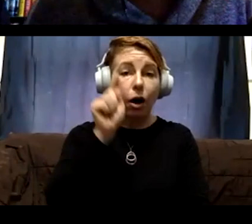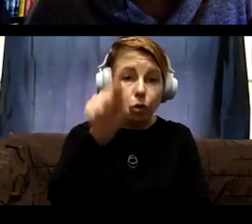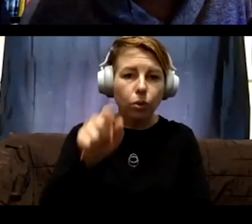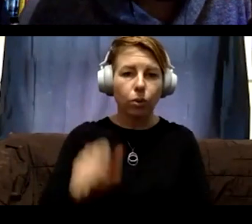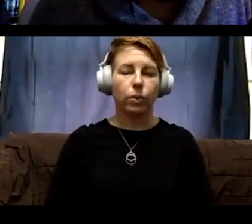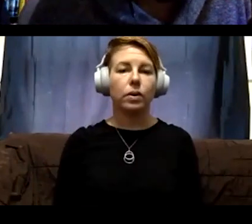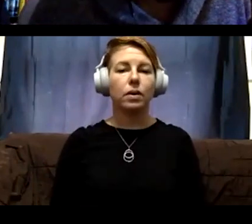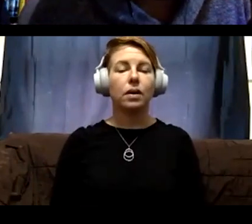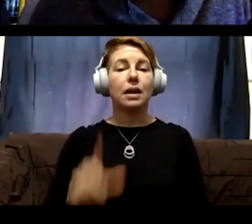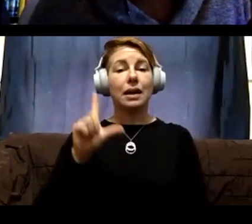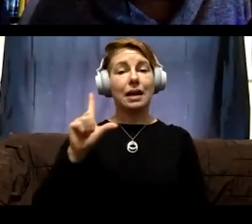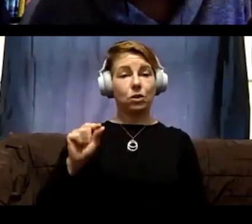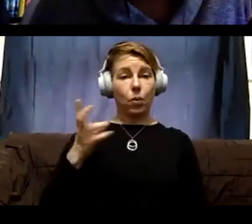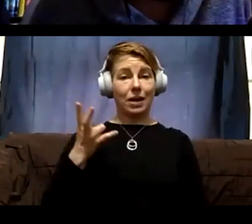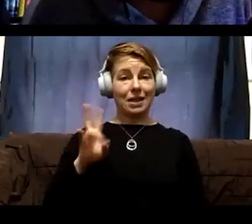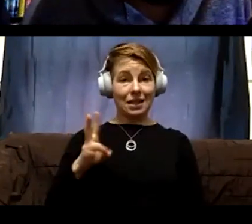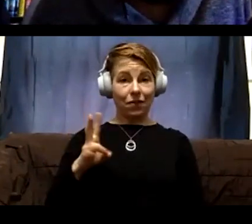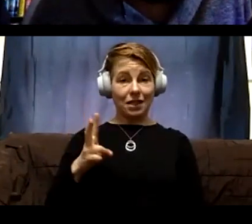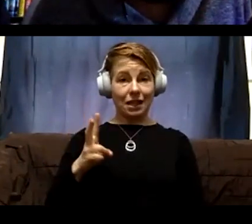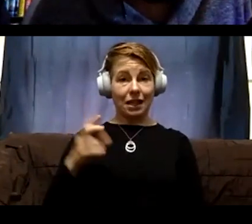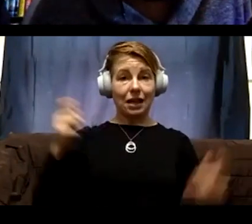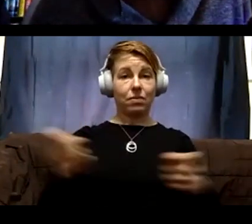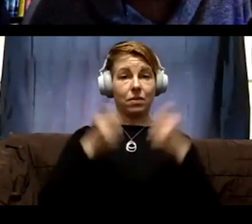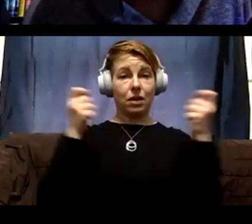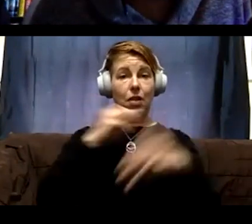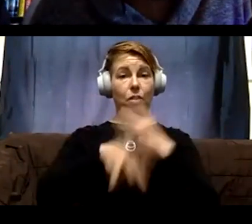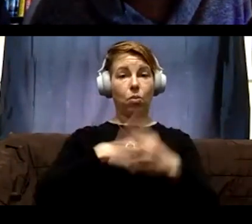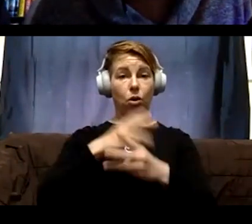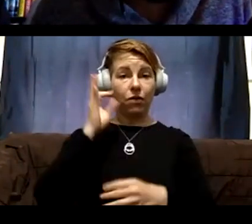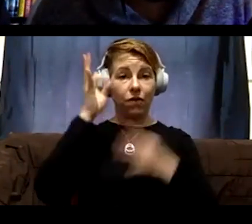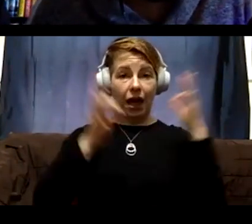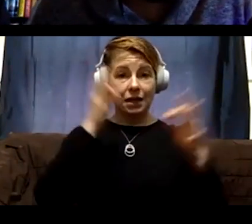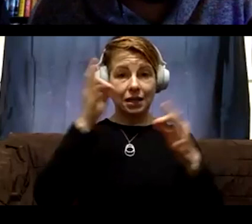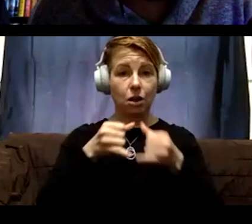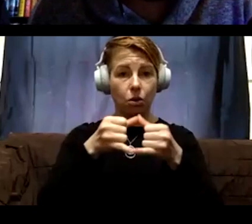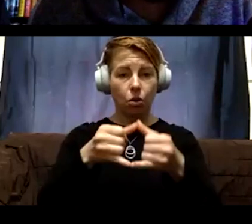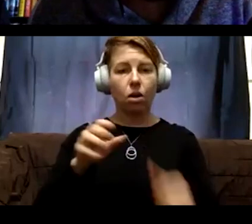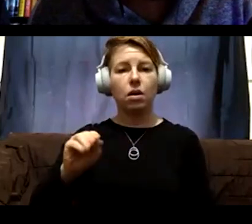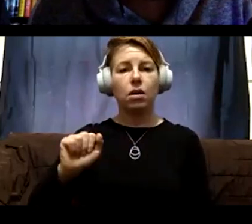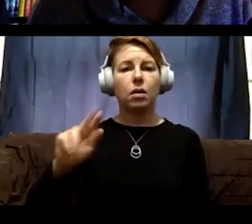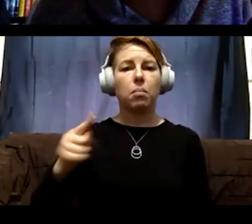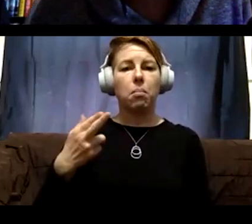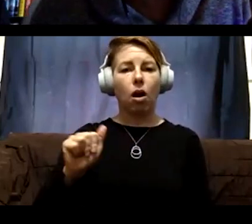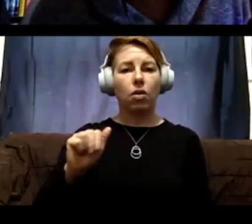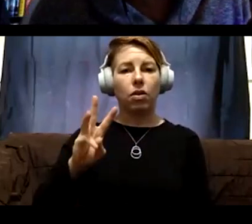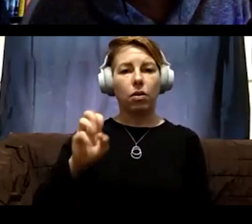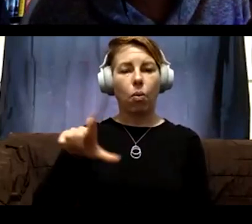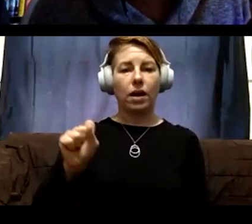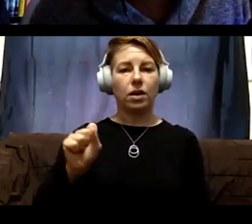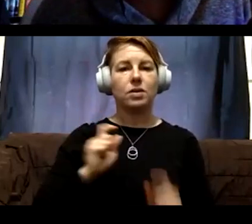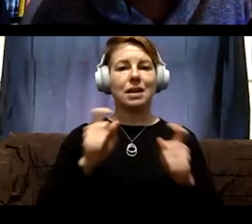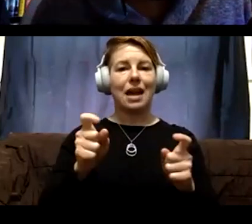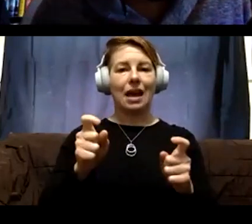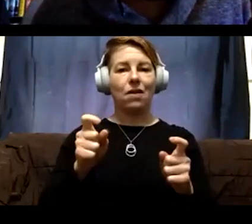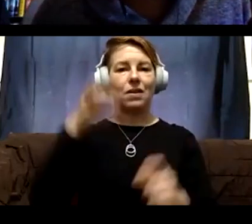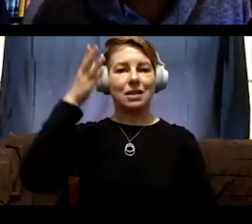In 2017, at the ceremony for the World Fantasy Awards, Martha Wells gave a speech titled Unbury the Future.